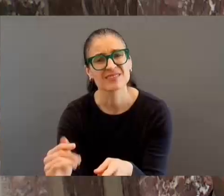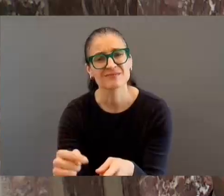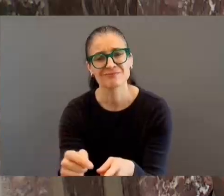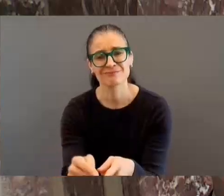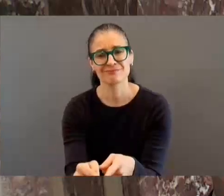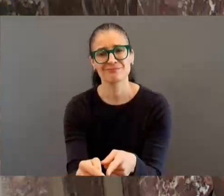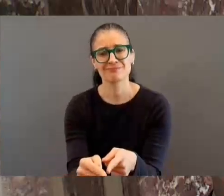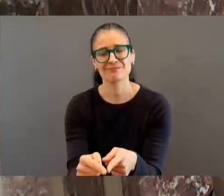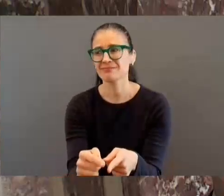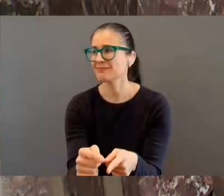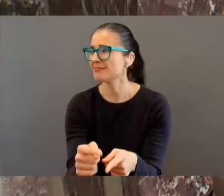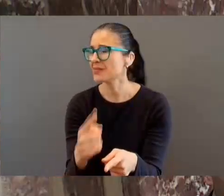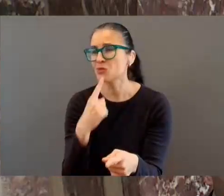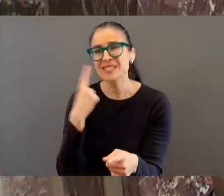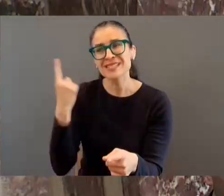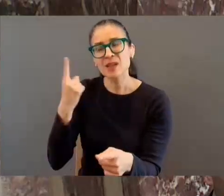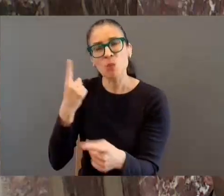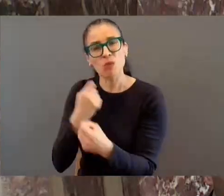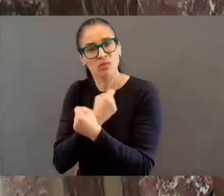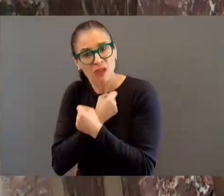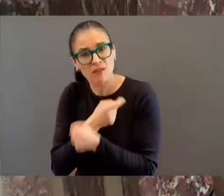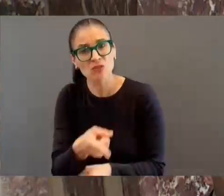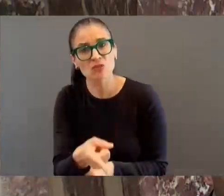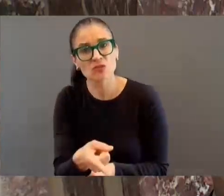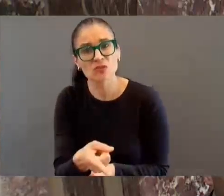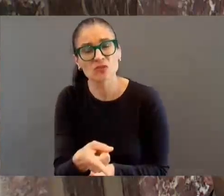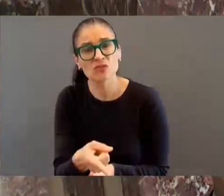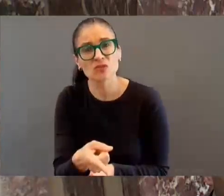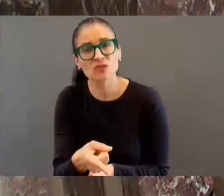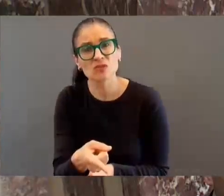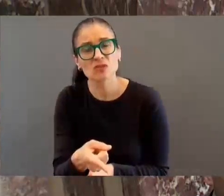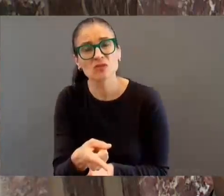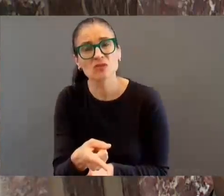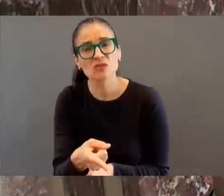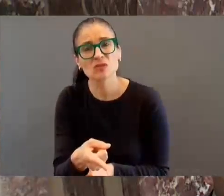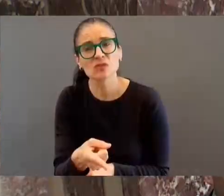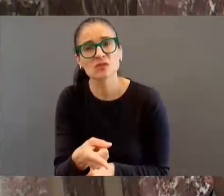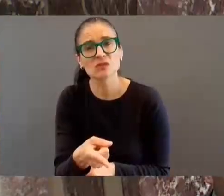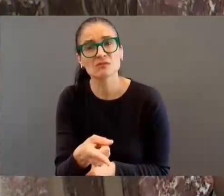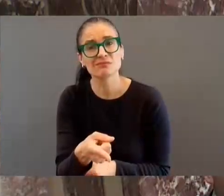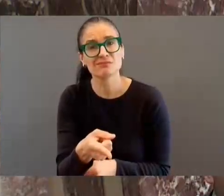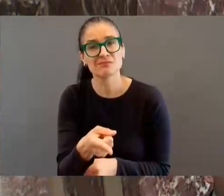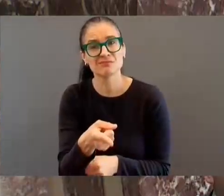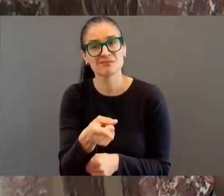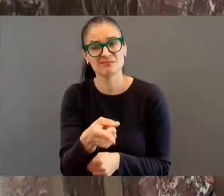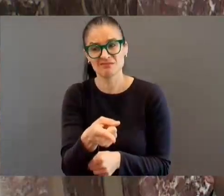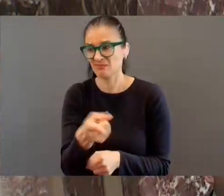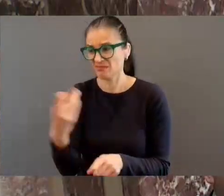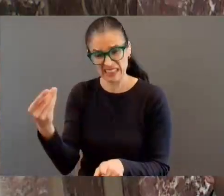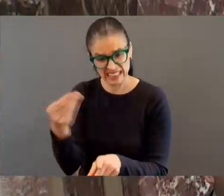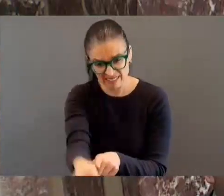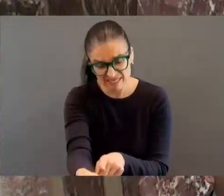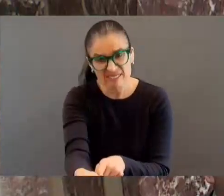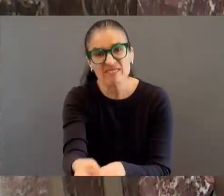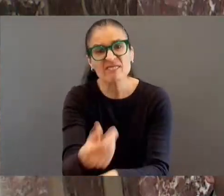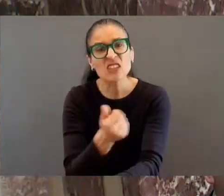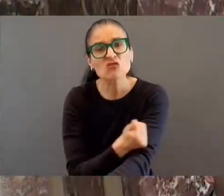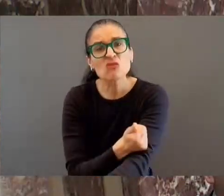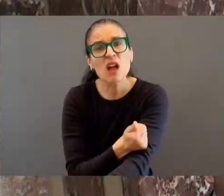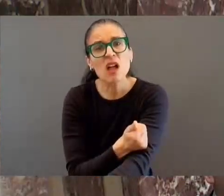who was loved, and who was given drugs instead of treatment by this NDP